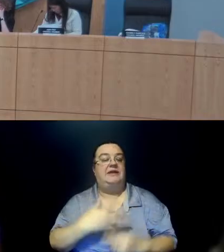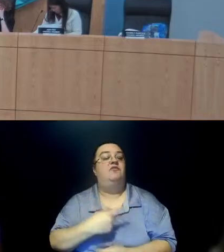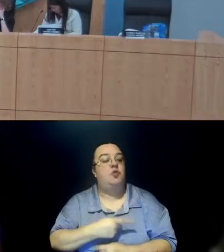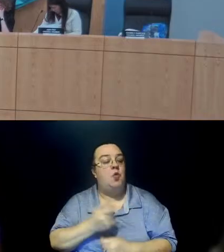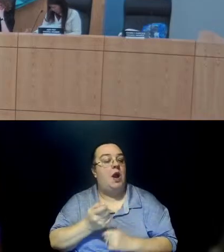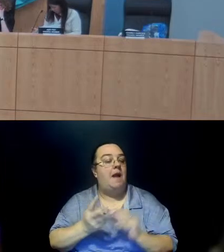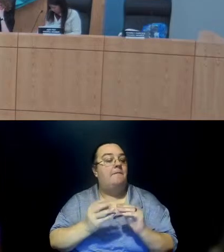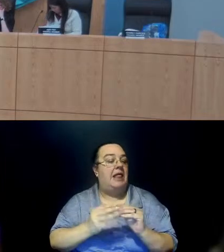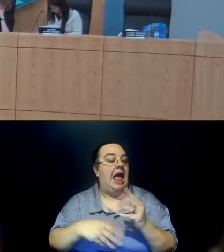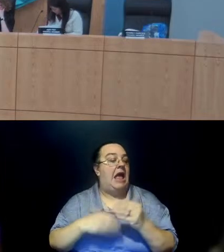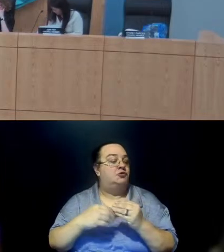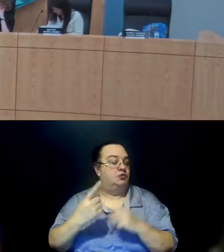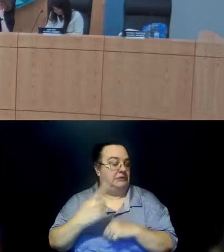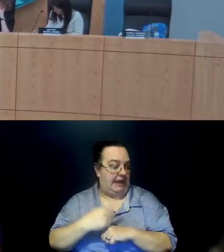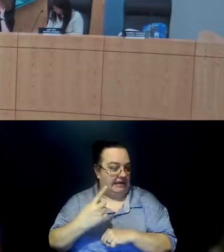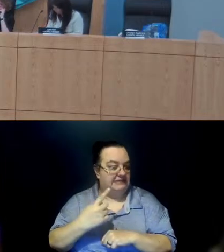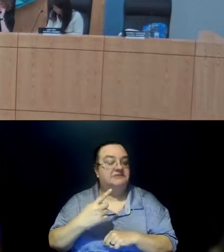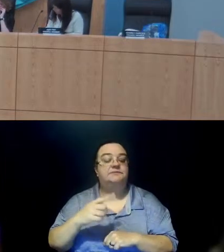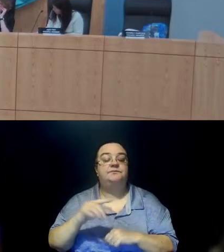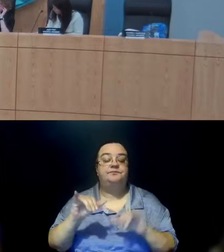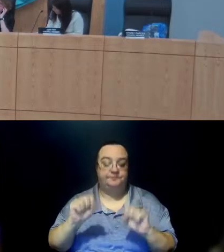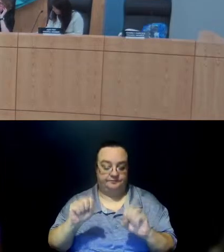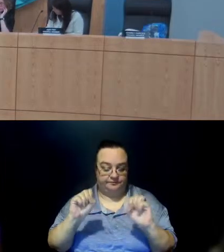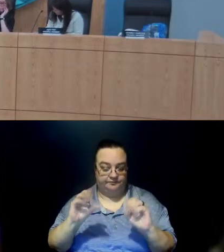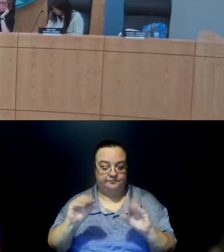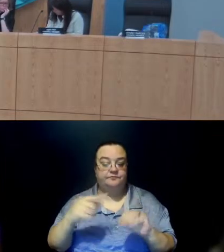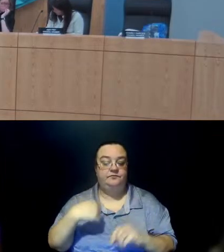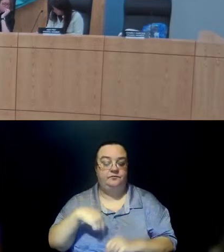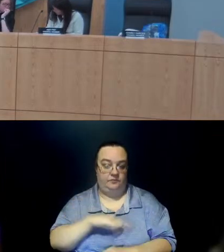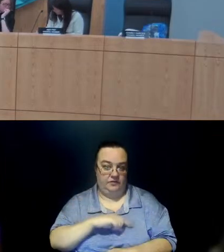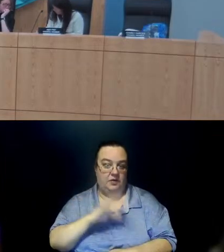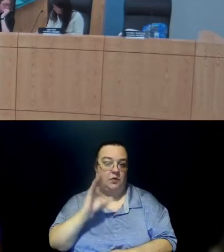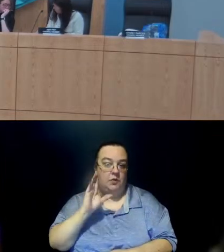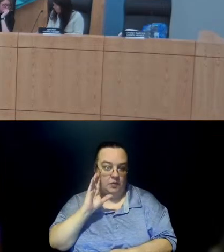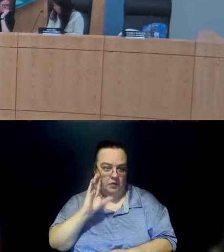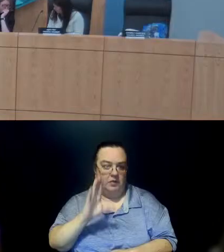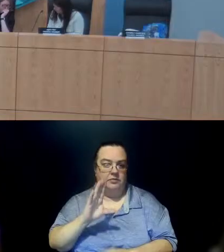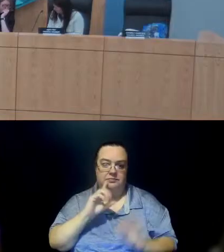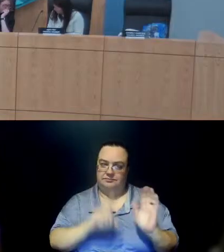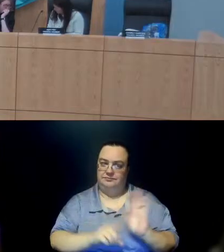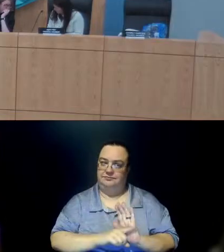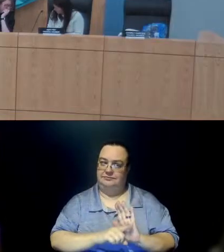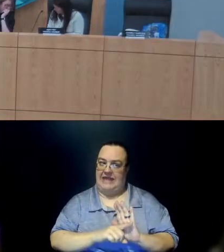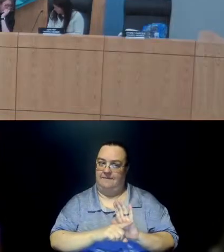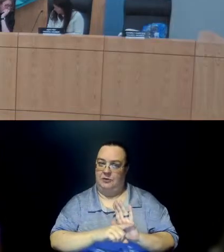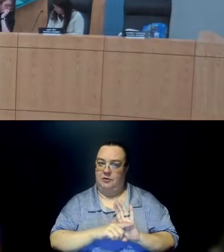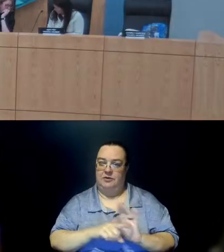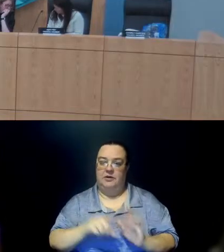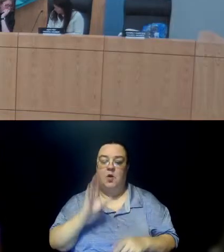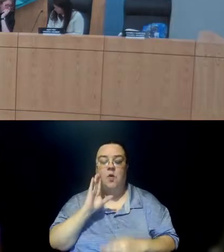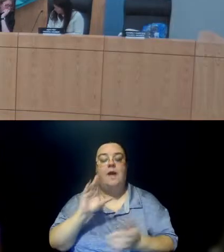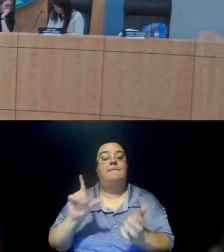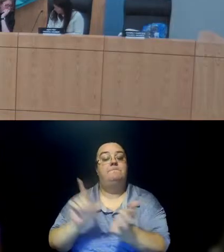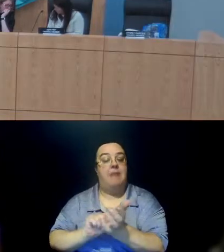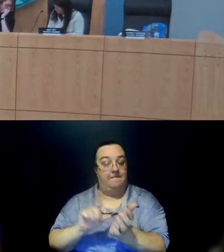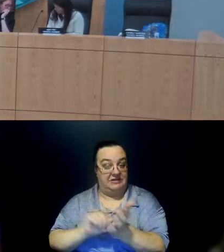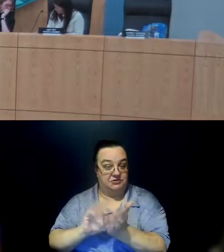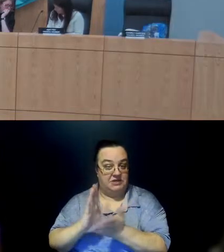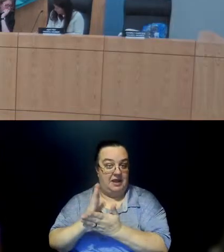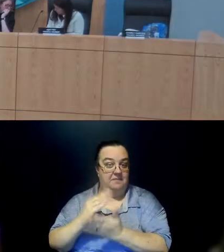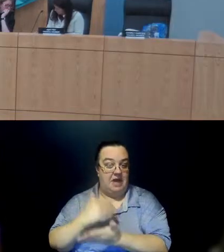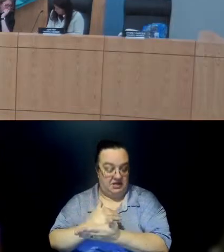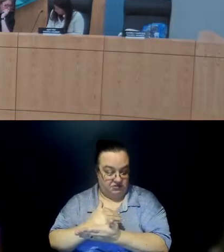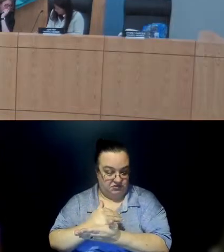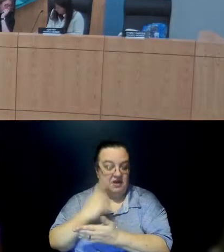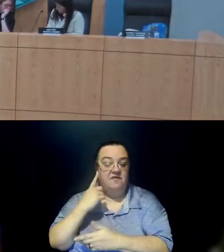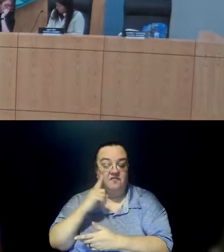yes. So we will be publishing a budget for